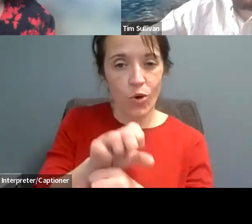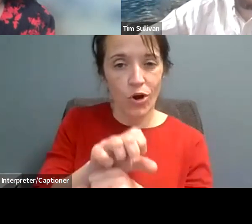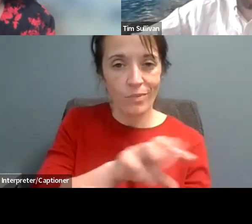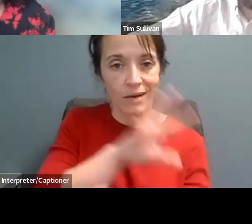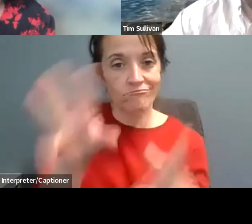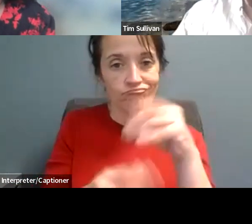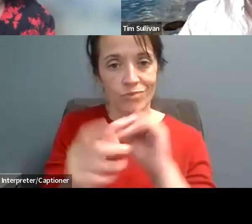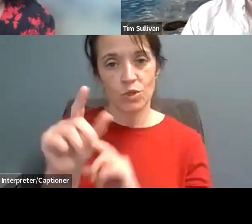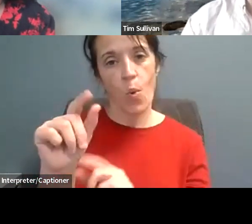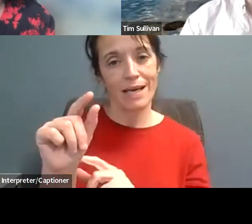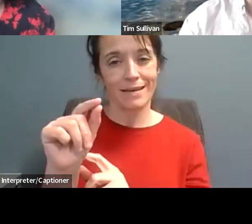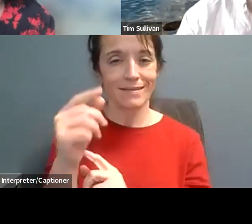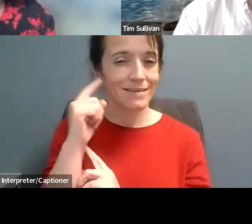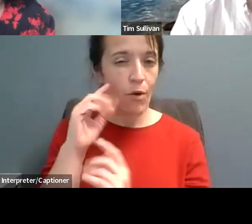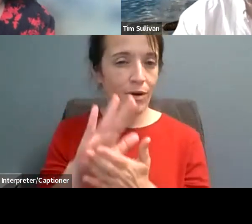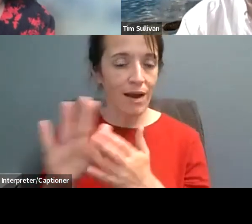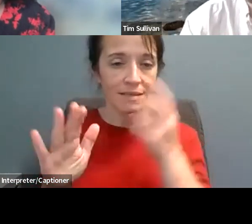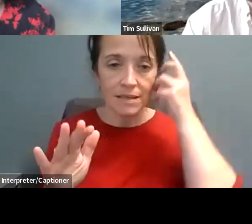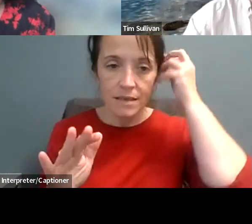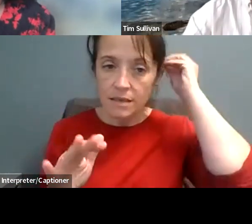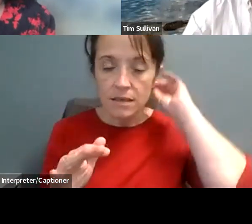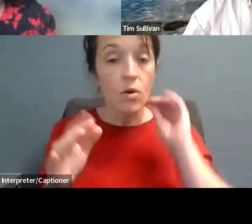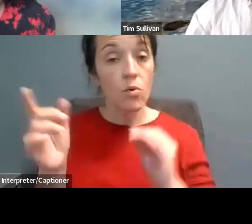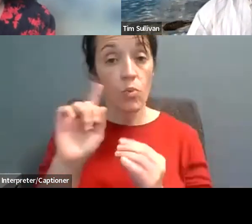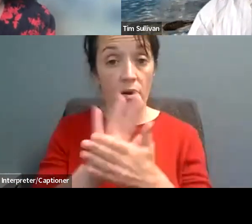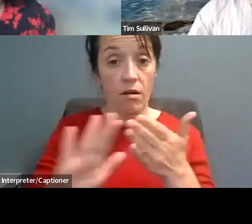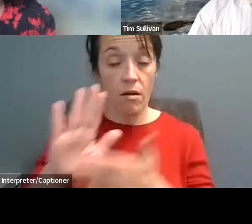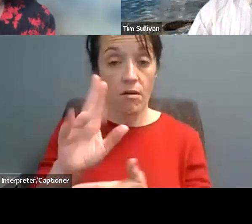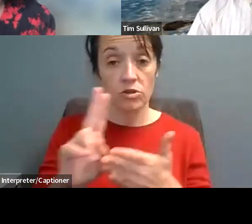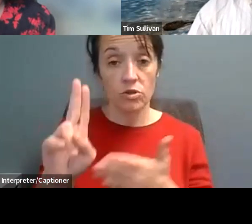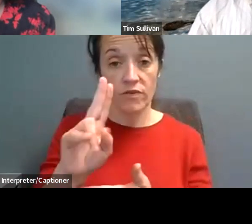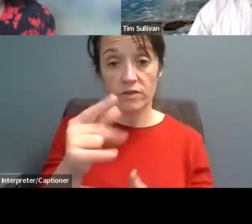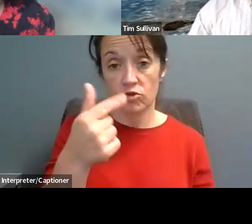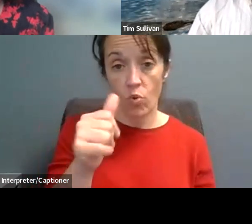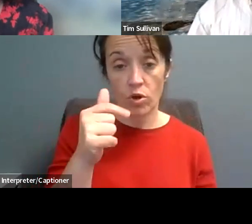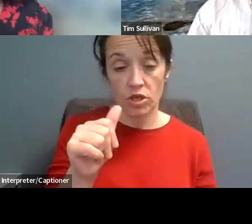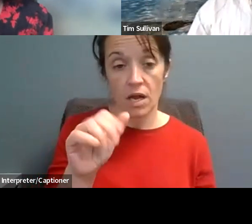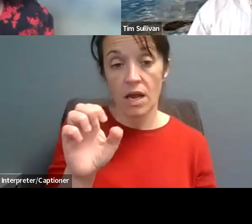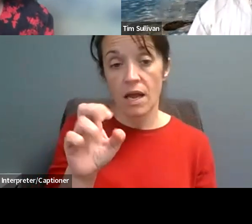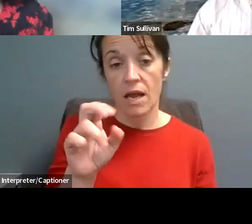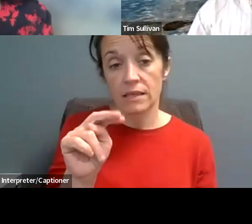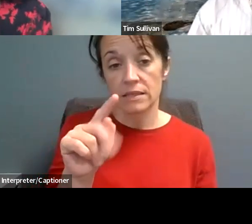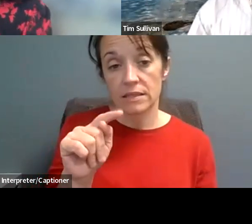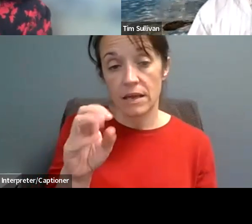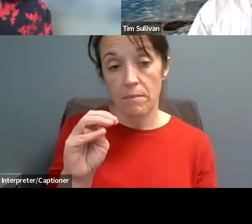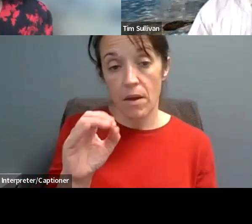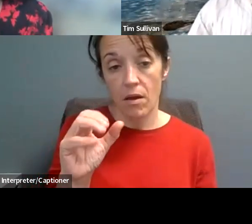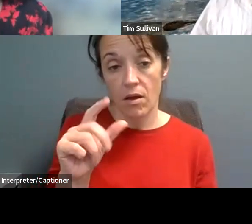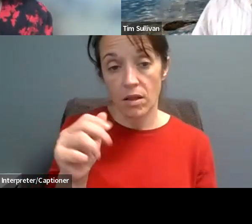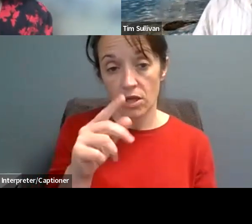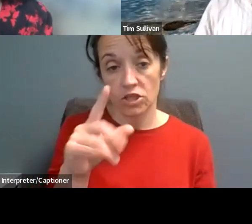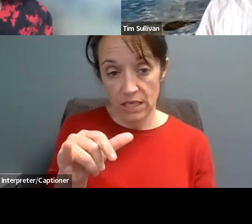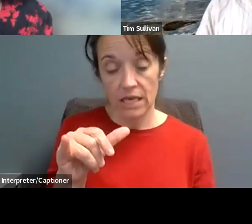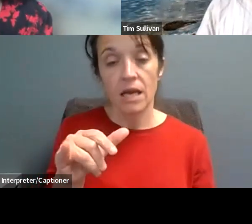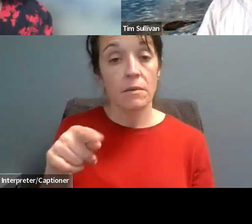I worked at I studied at the University of Georgia in the entomology department there. And after I earned my PhD,